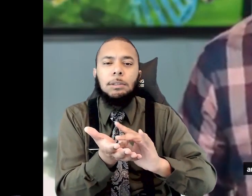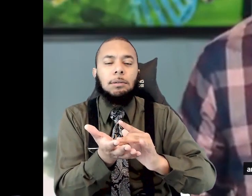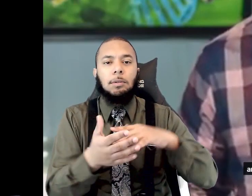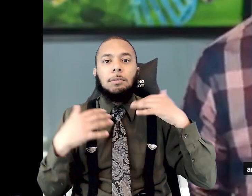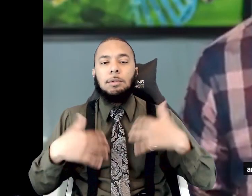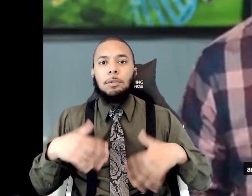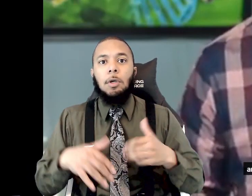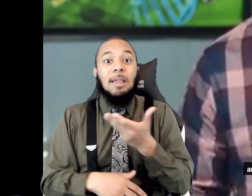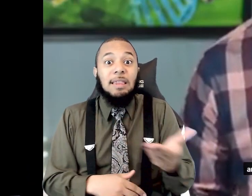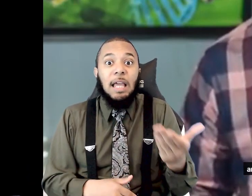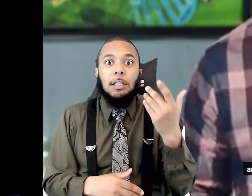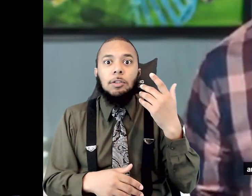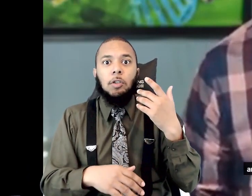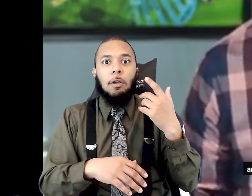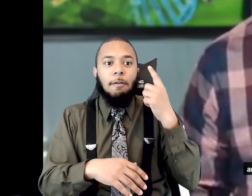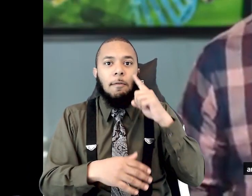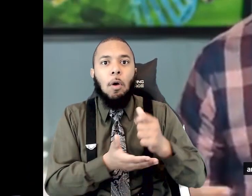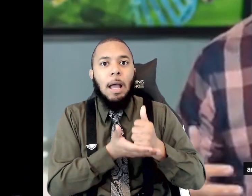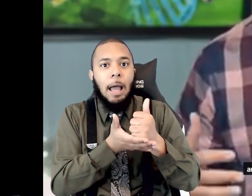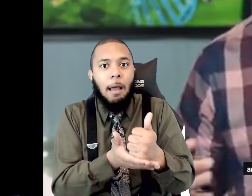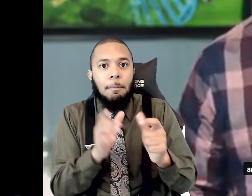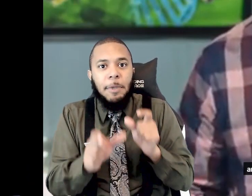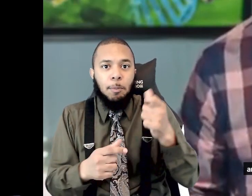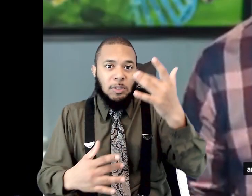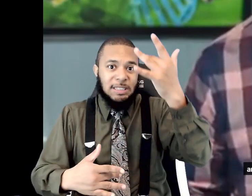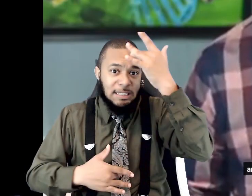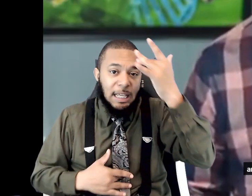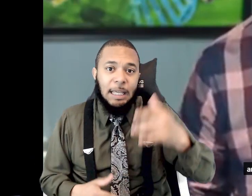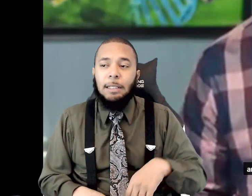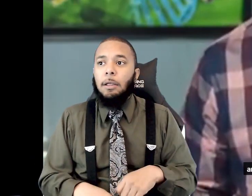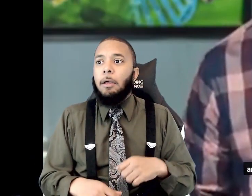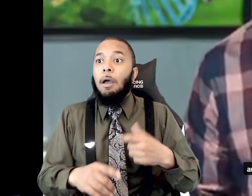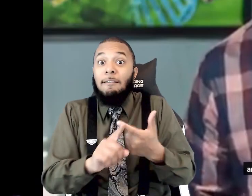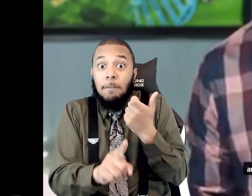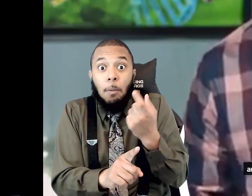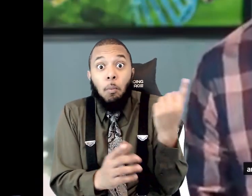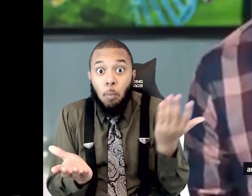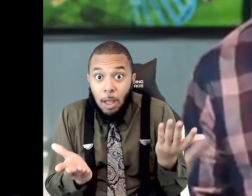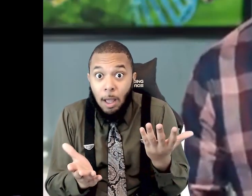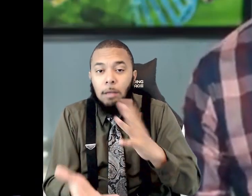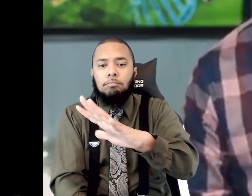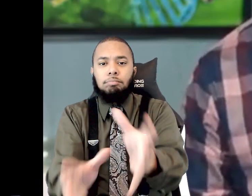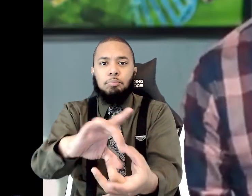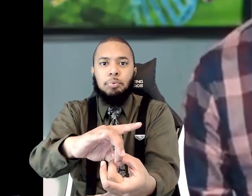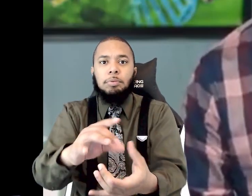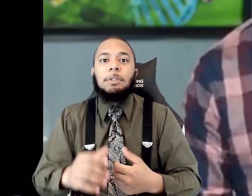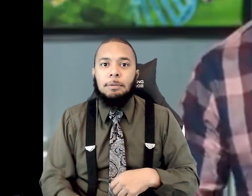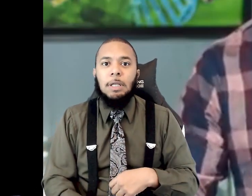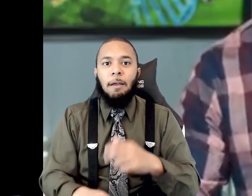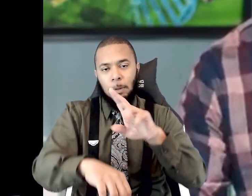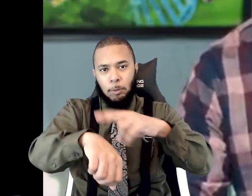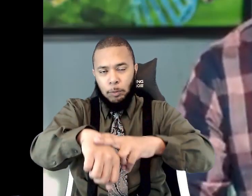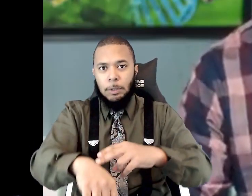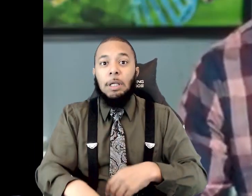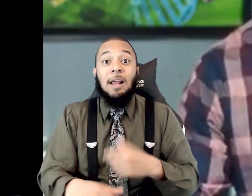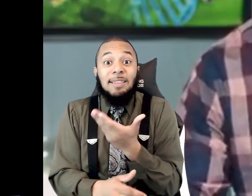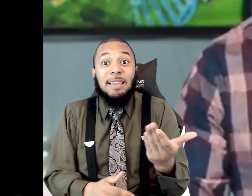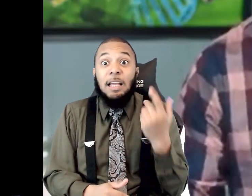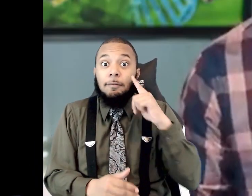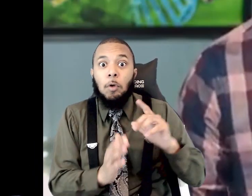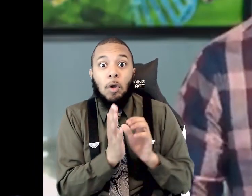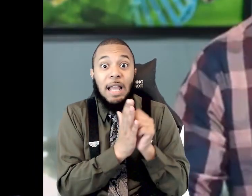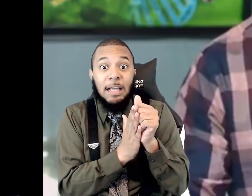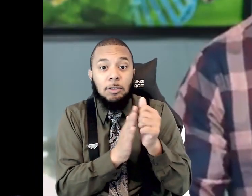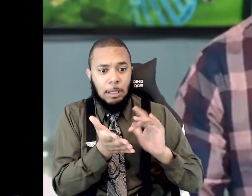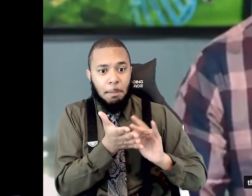ailments are derived directly from natural ecosystems. A lot of the drugs that we are currently using right now in the fight against cancer